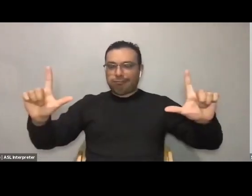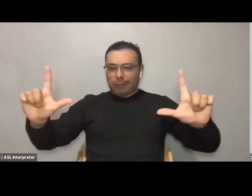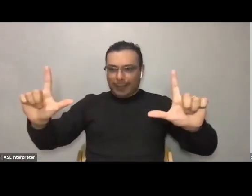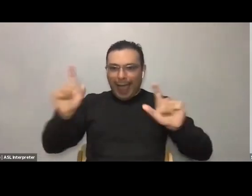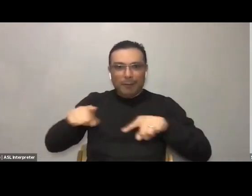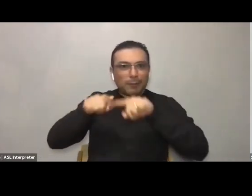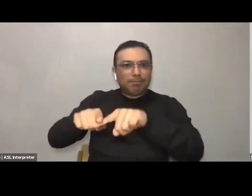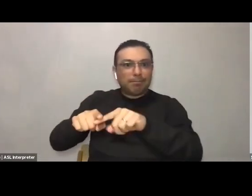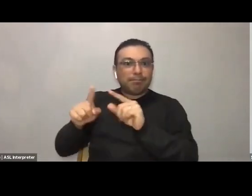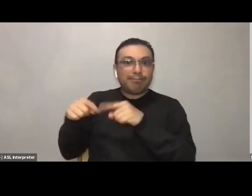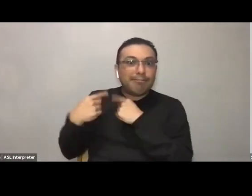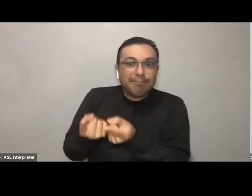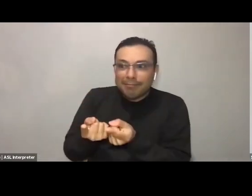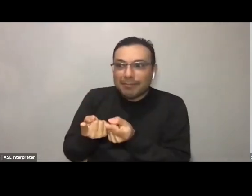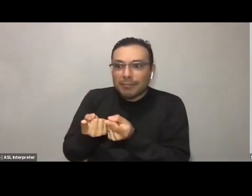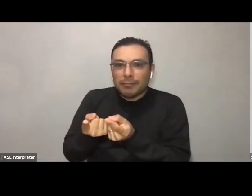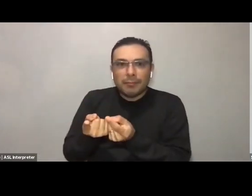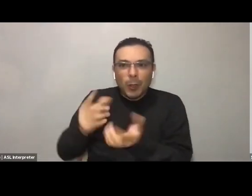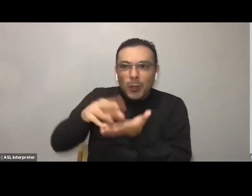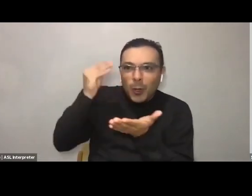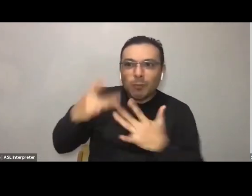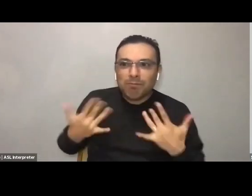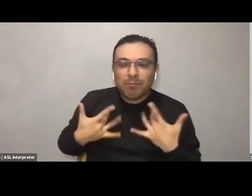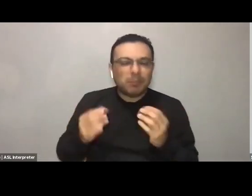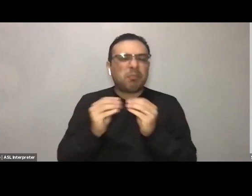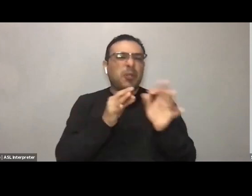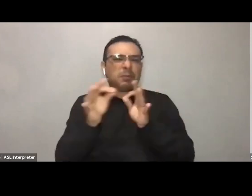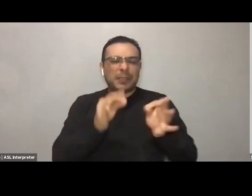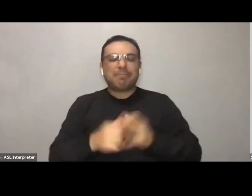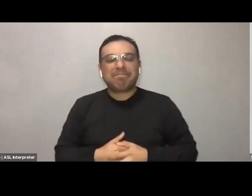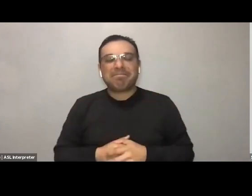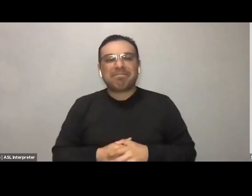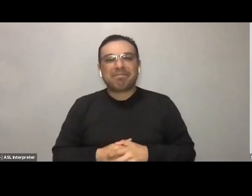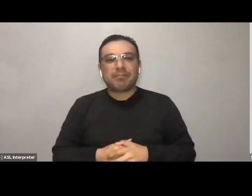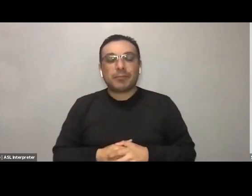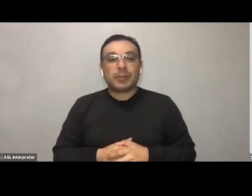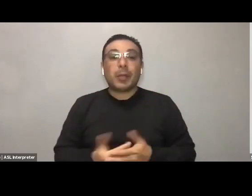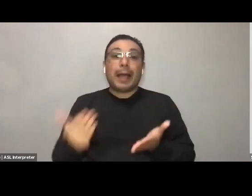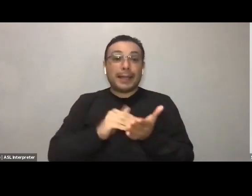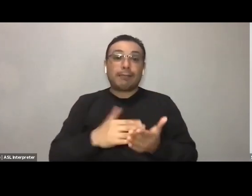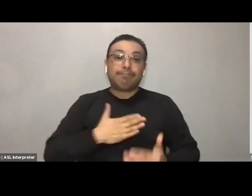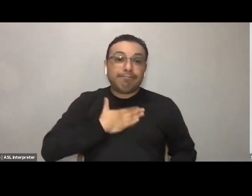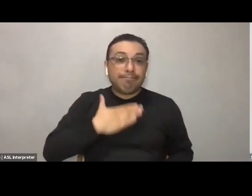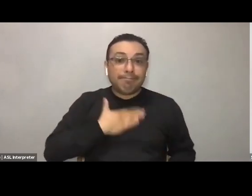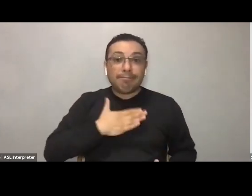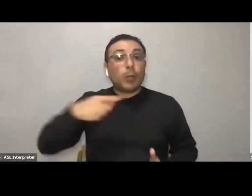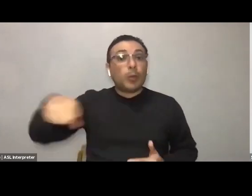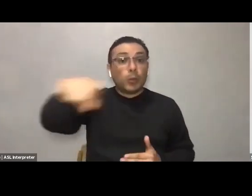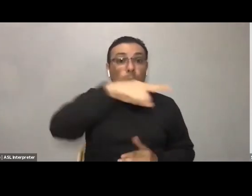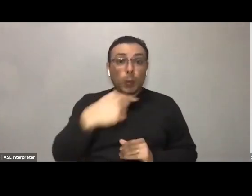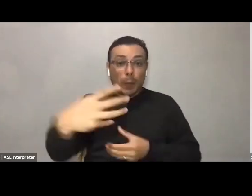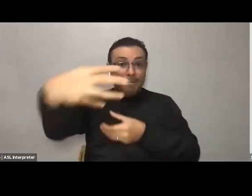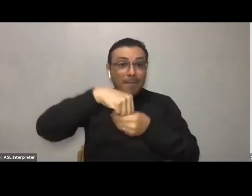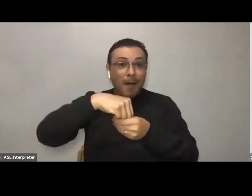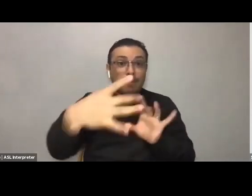It's now my pleasure to again say thank you to everybody for coming. I wanted to just say that, and also